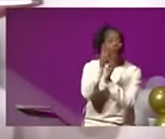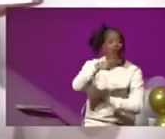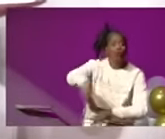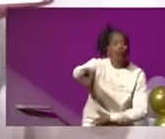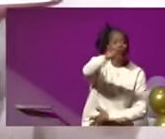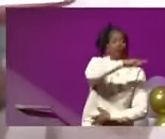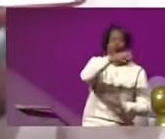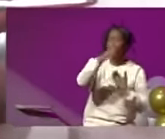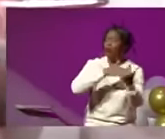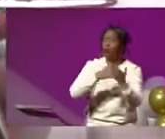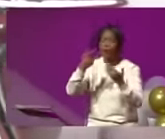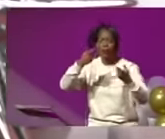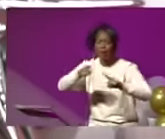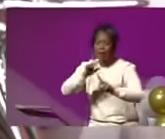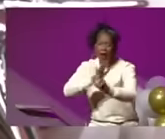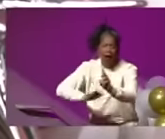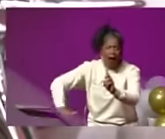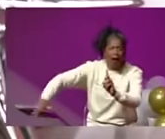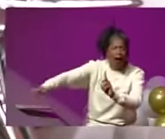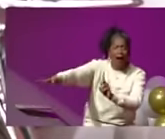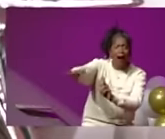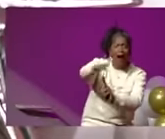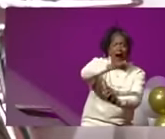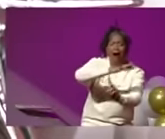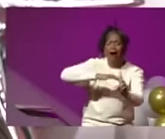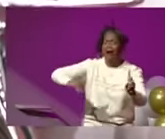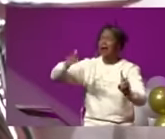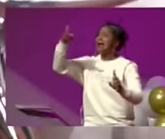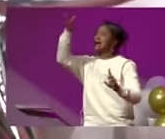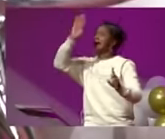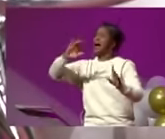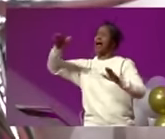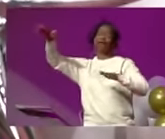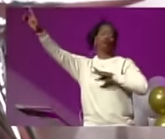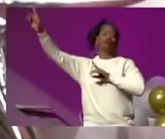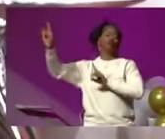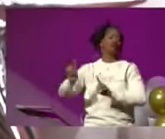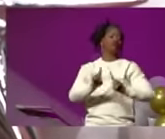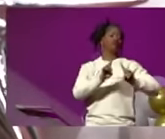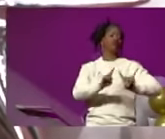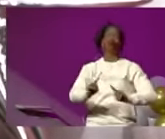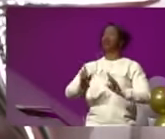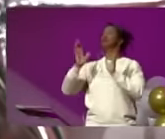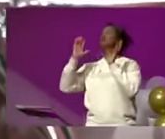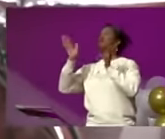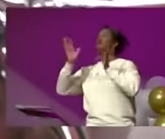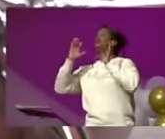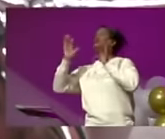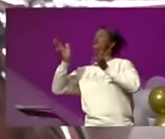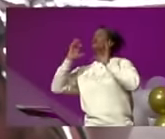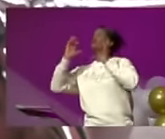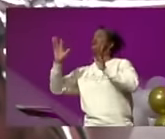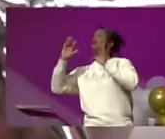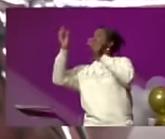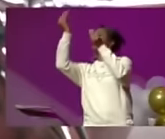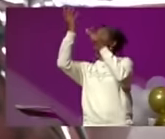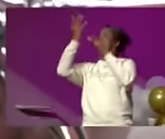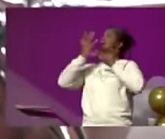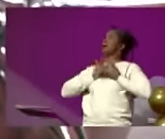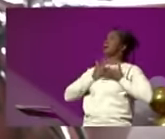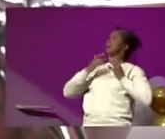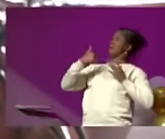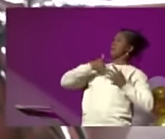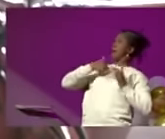midst of that which is wicked. God walks with us. God talks with us. God tells us that